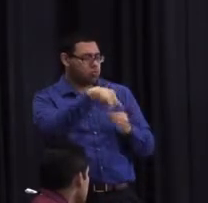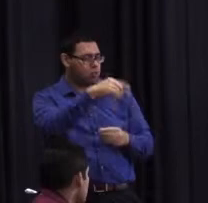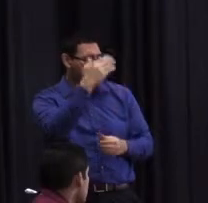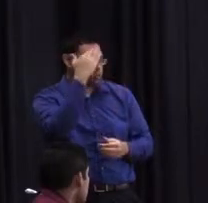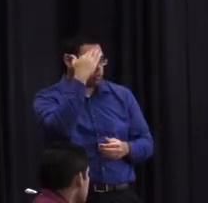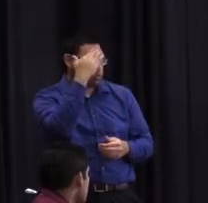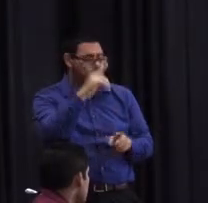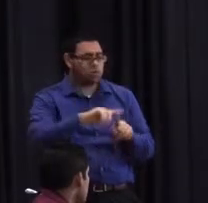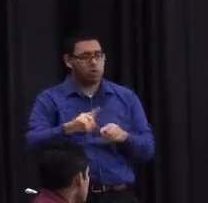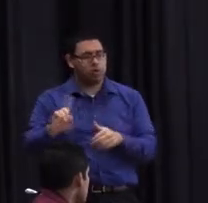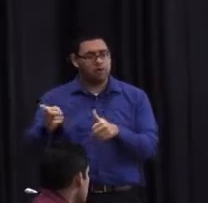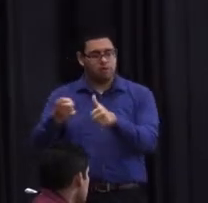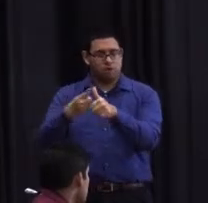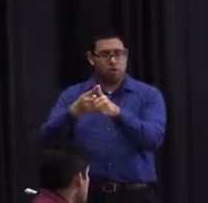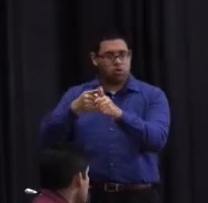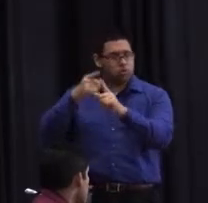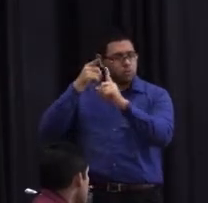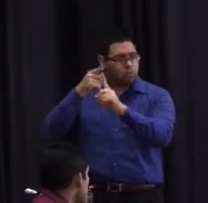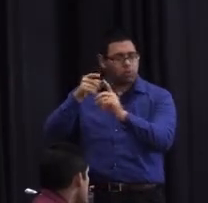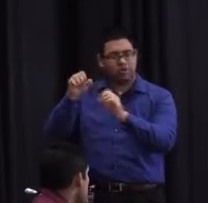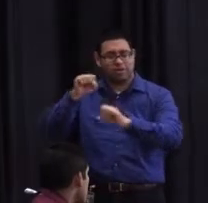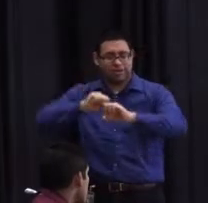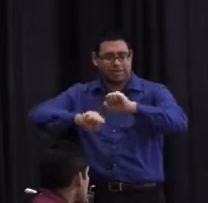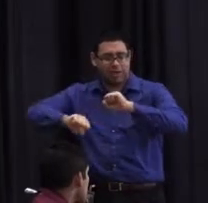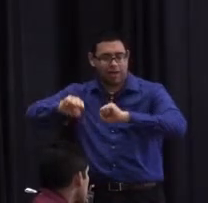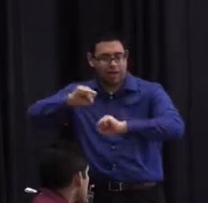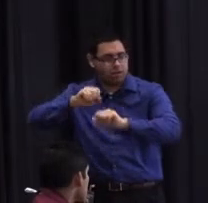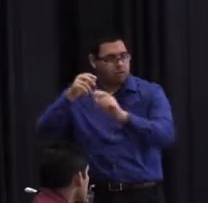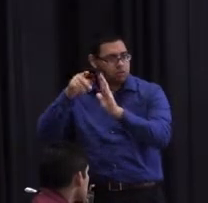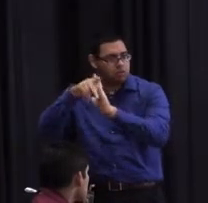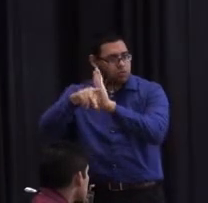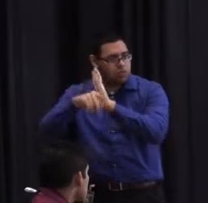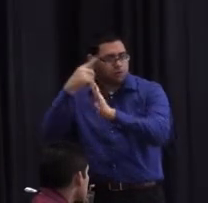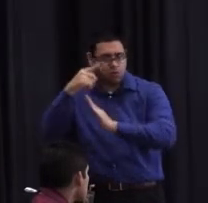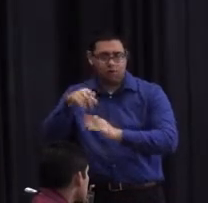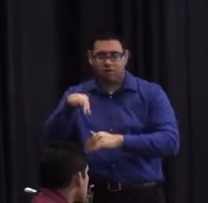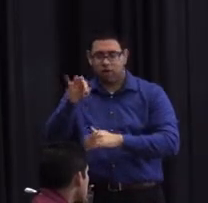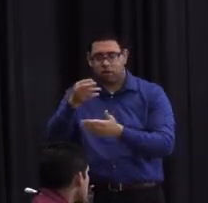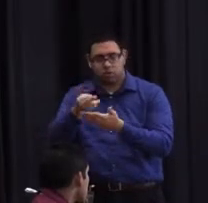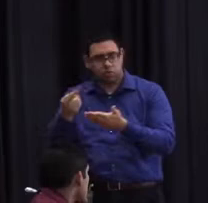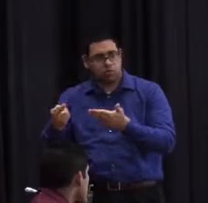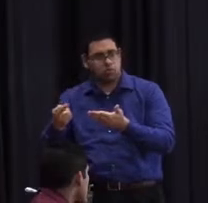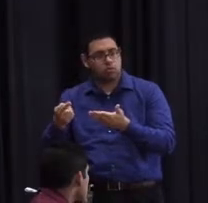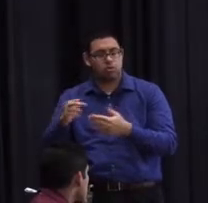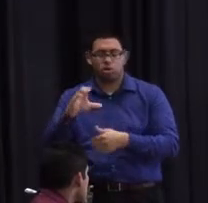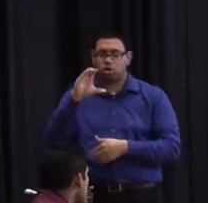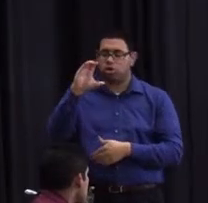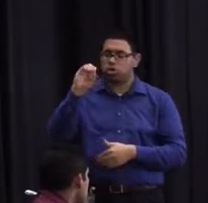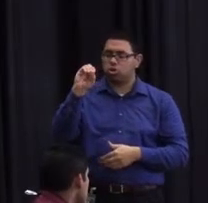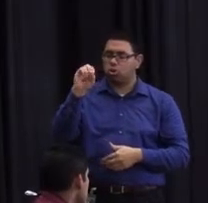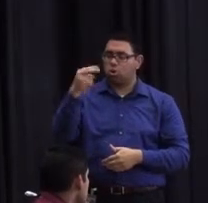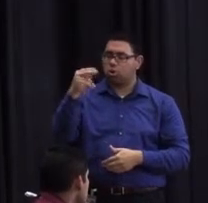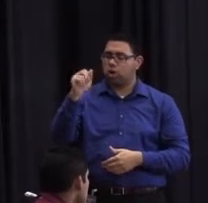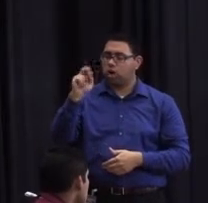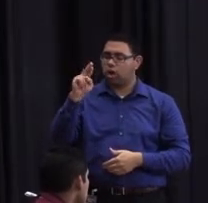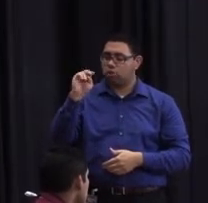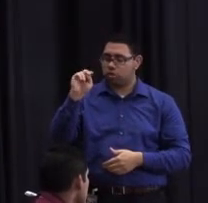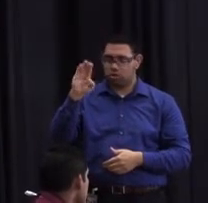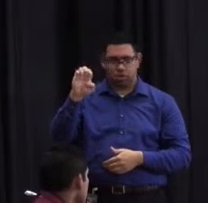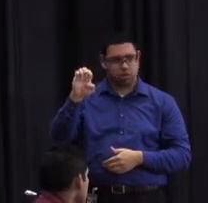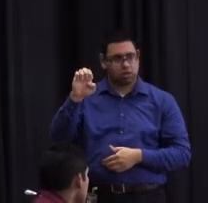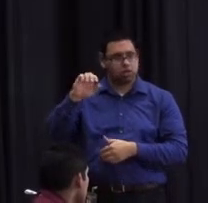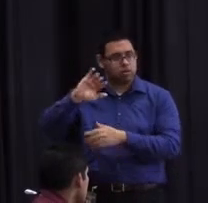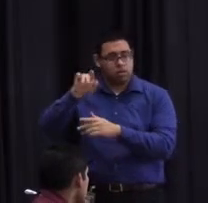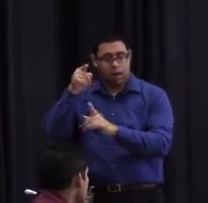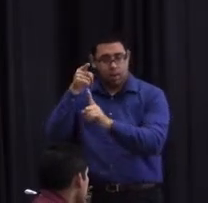of the first principles, science principles, for leveraging resources is coherence. And the idea